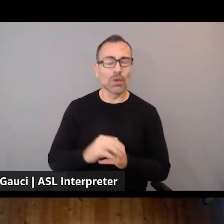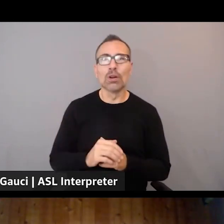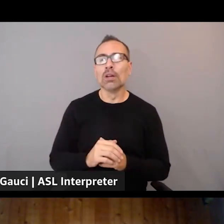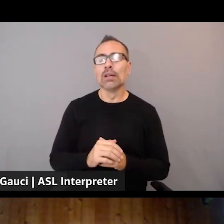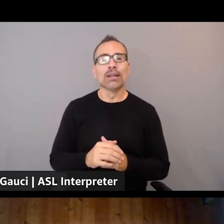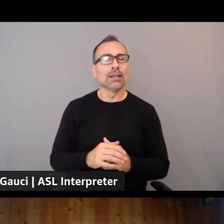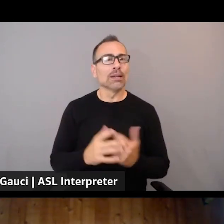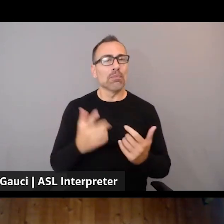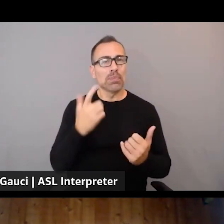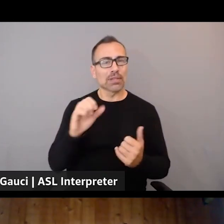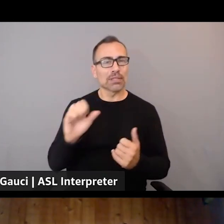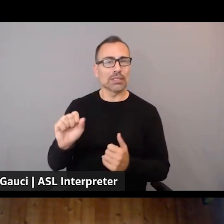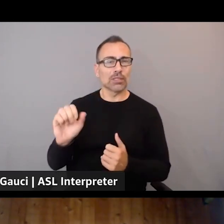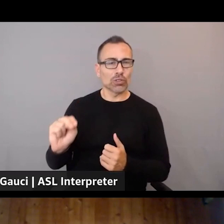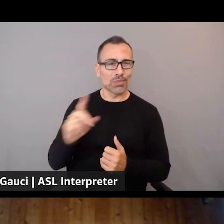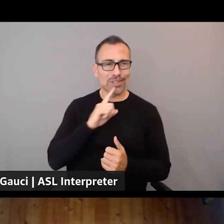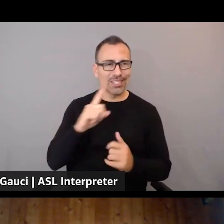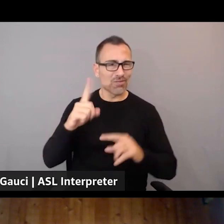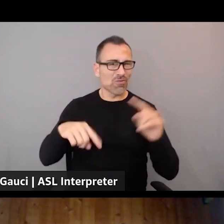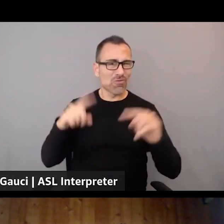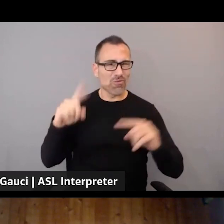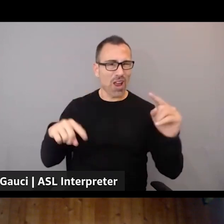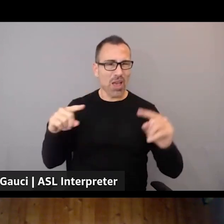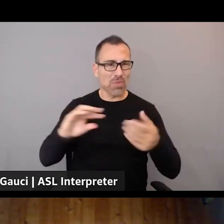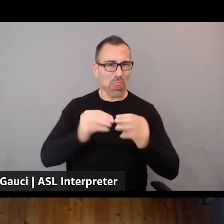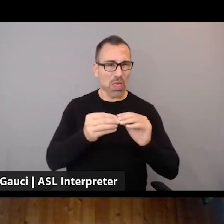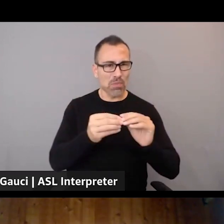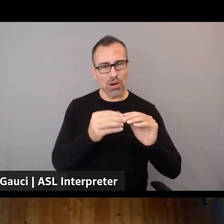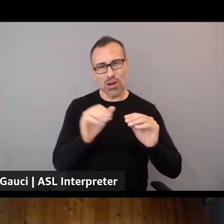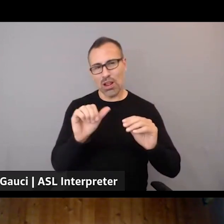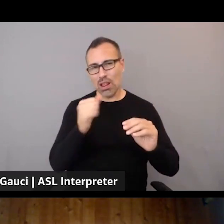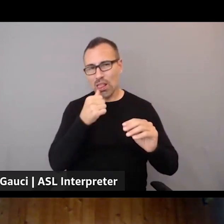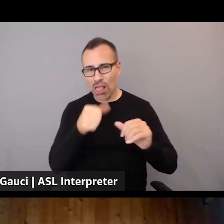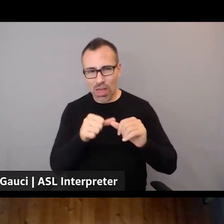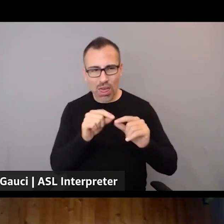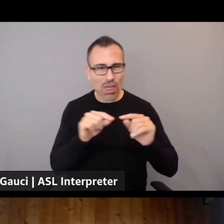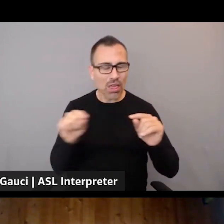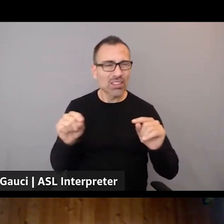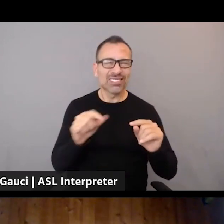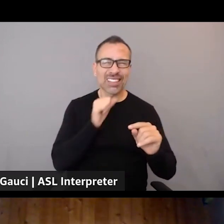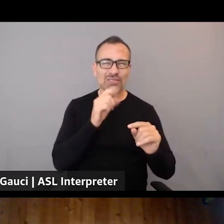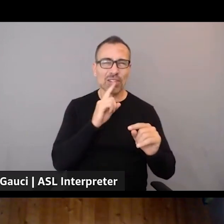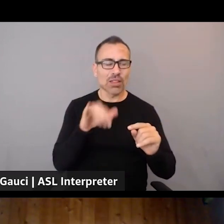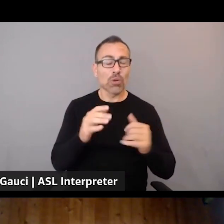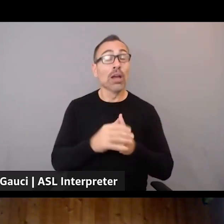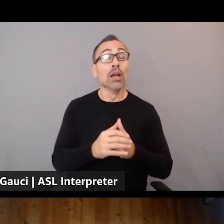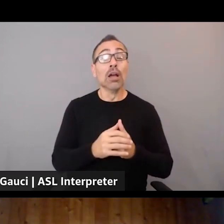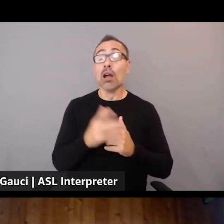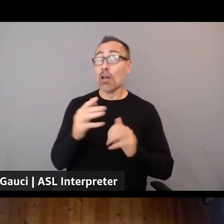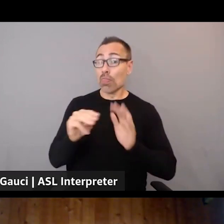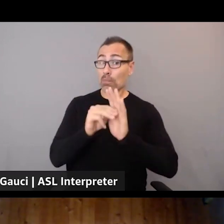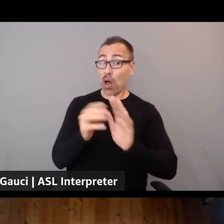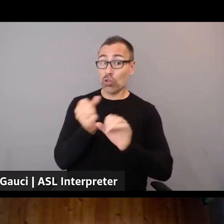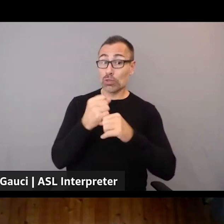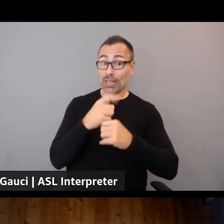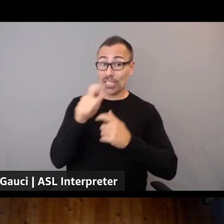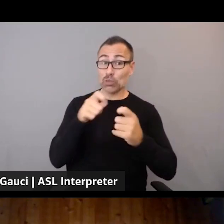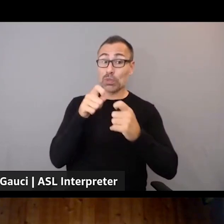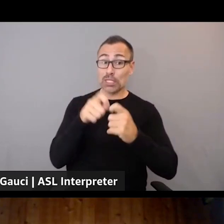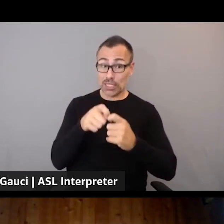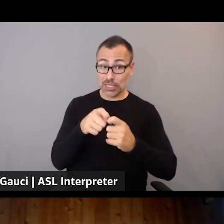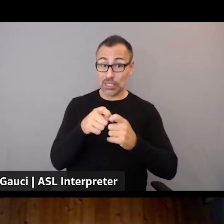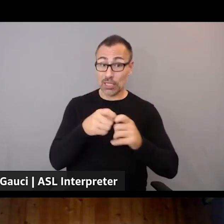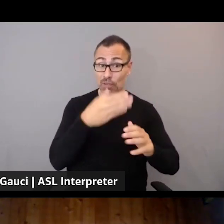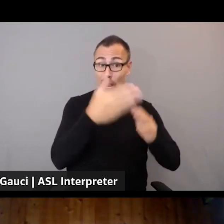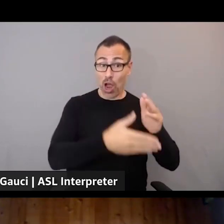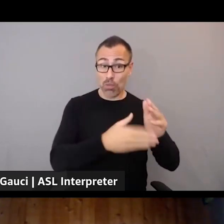a random alphanumeric string. It's not really that way. The model is actually, creating a very specific set of output numbers